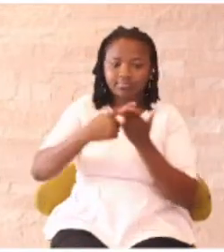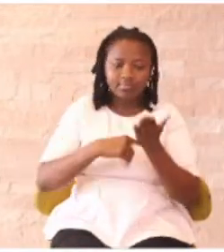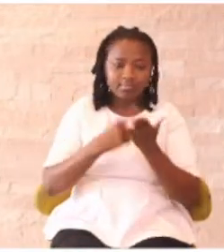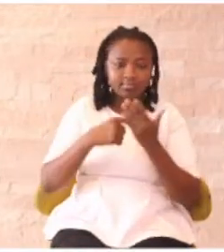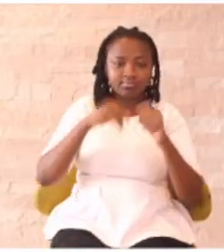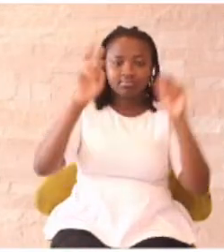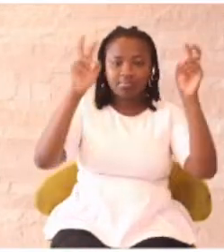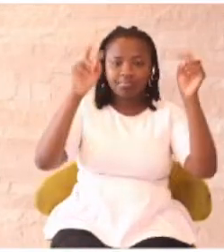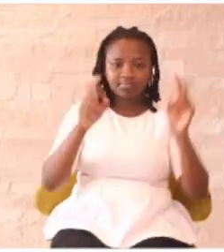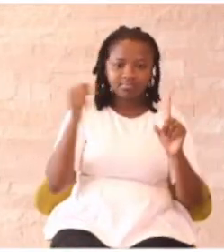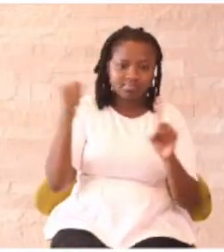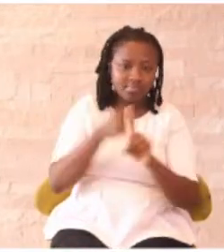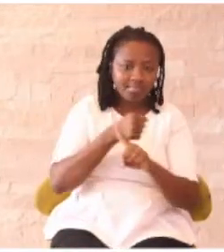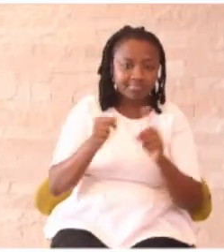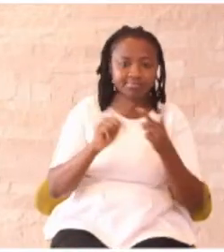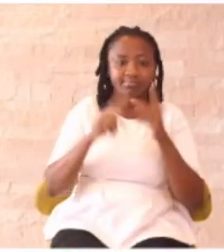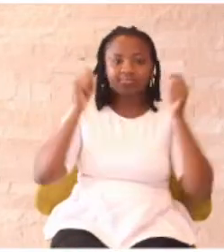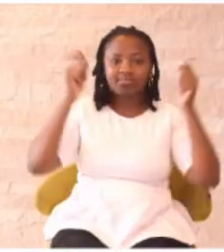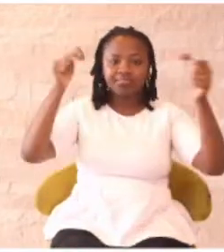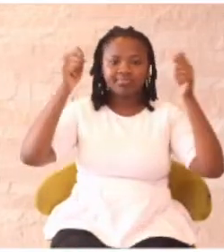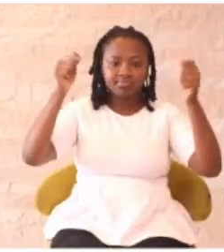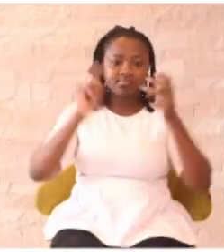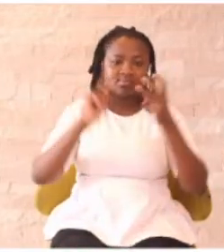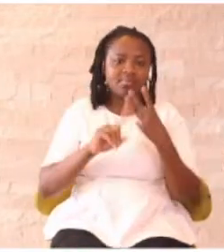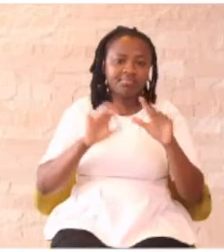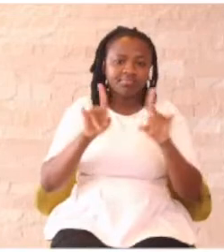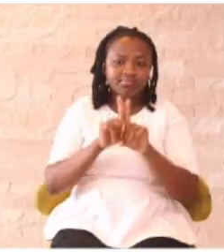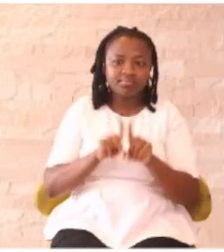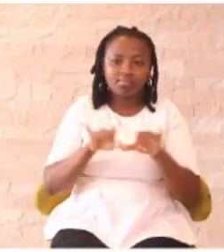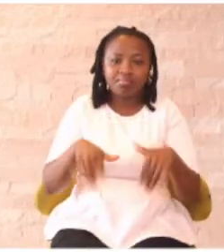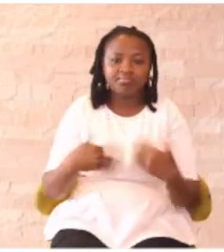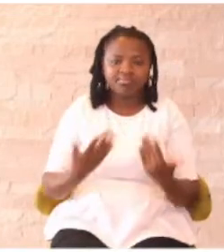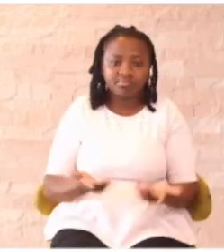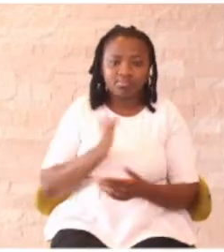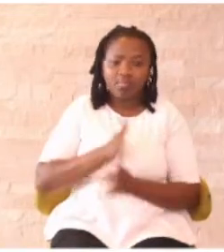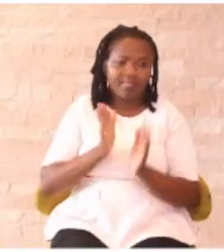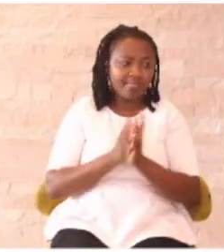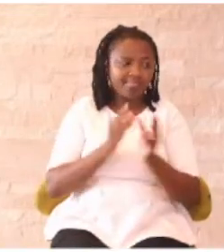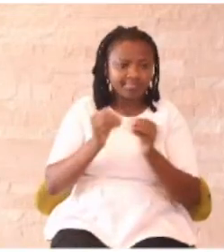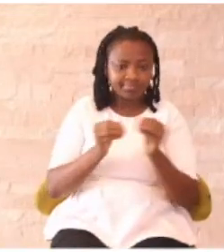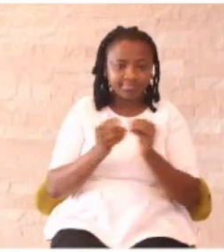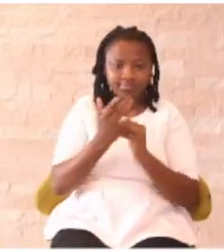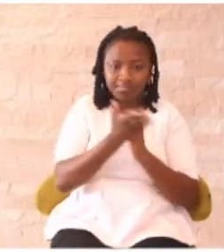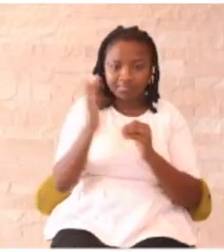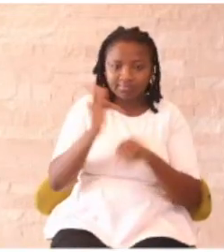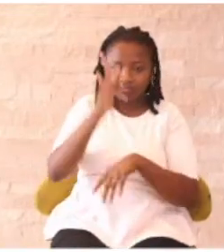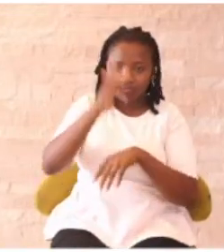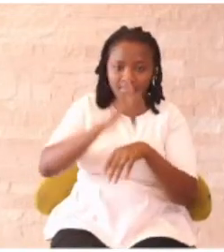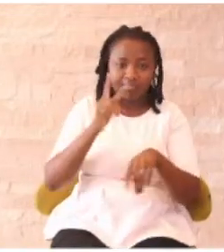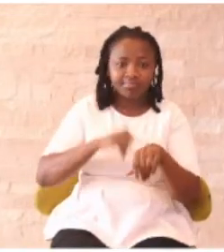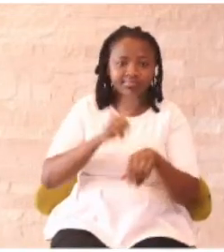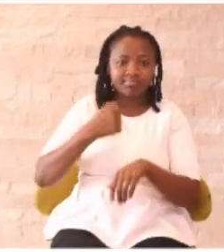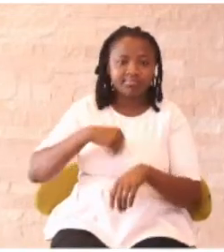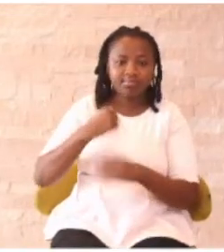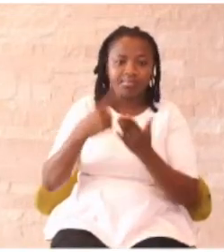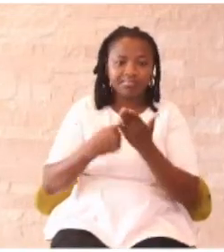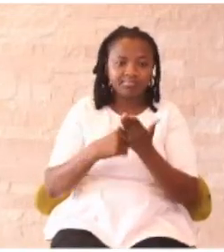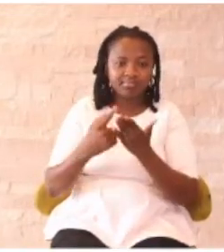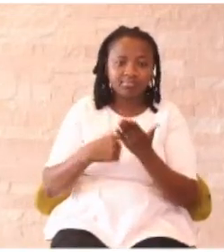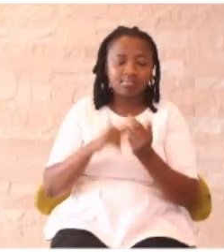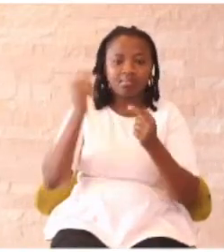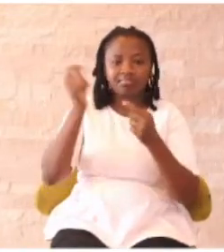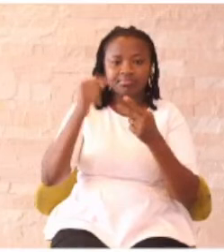violence, demonstration, and how women with disabilities are affected when it comes to such